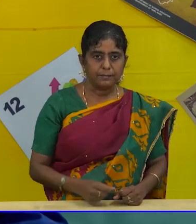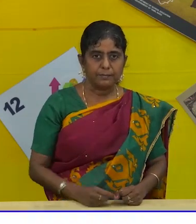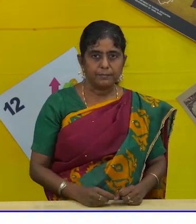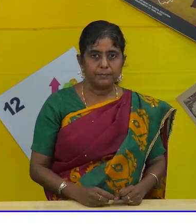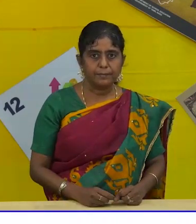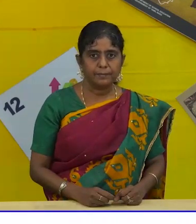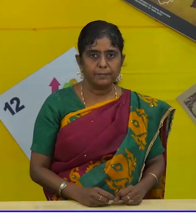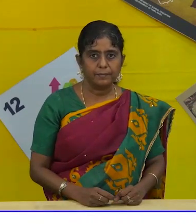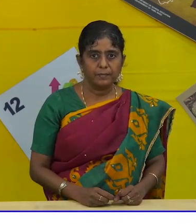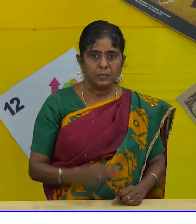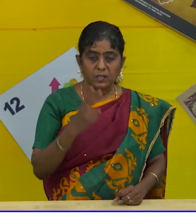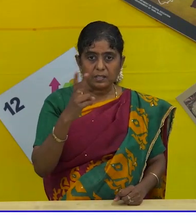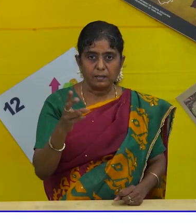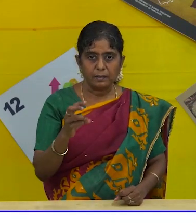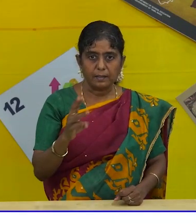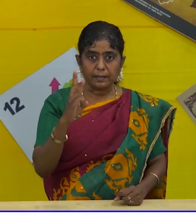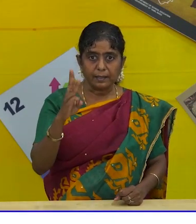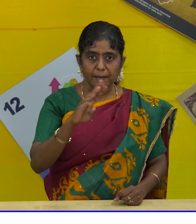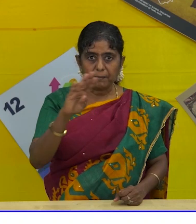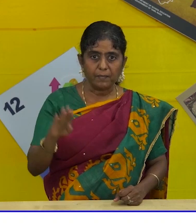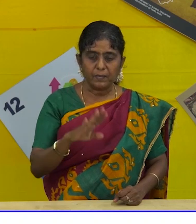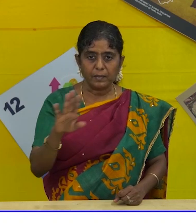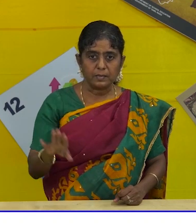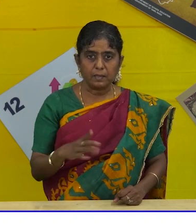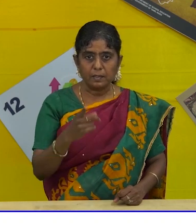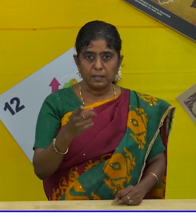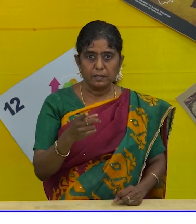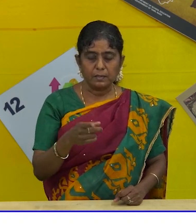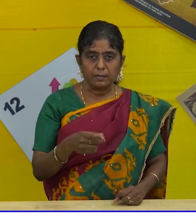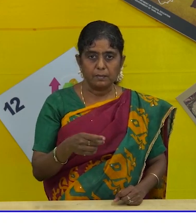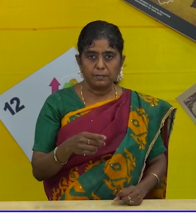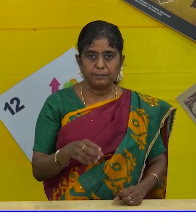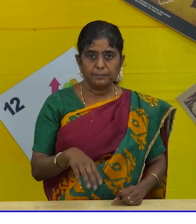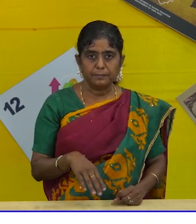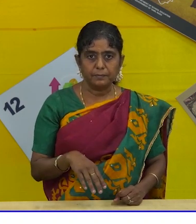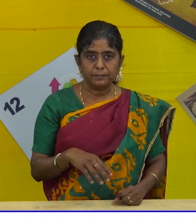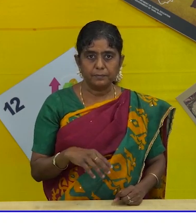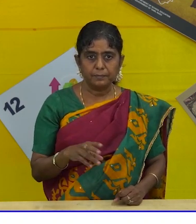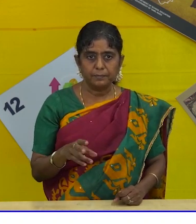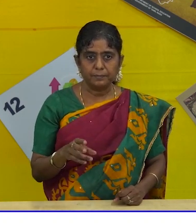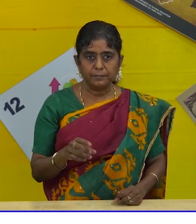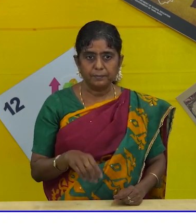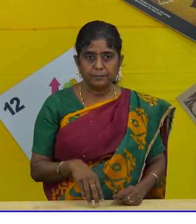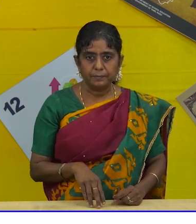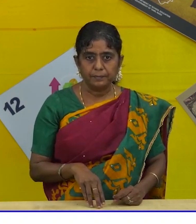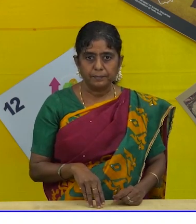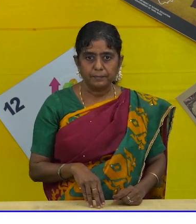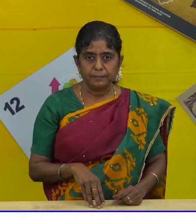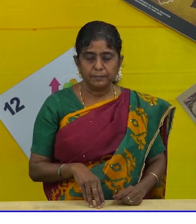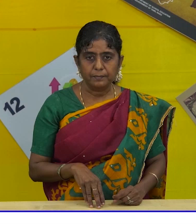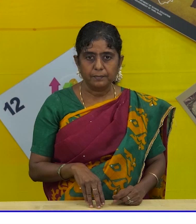diagram. We will see three planes are there. All the three planes are intersecting at a point. I'll show which point that one.